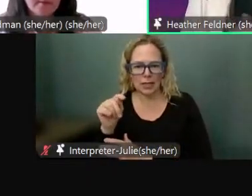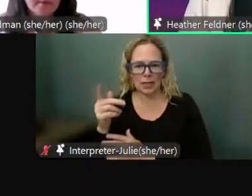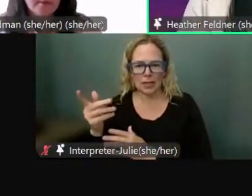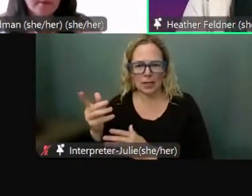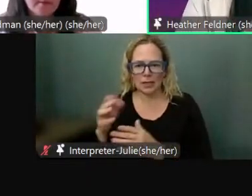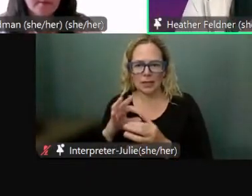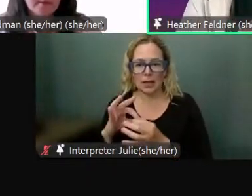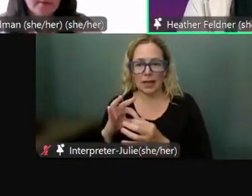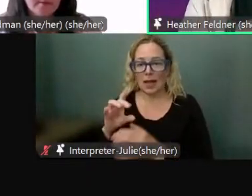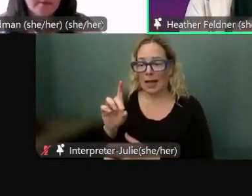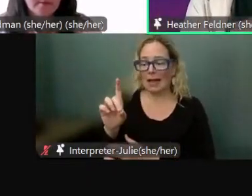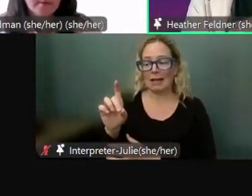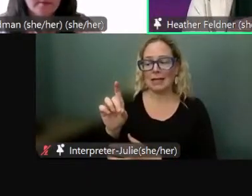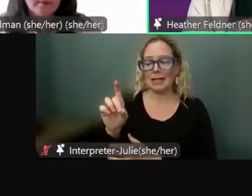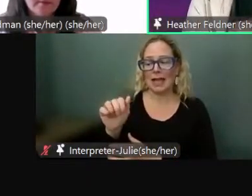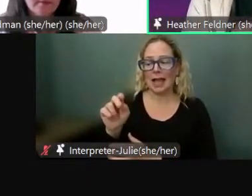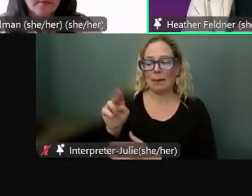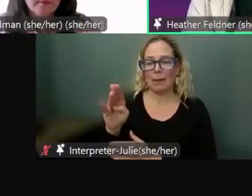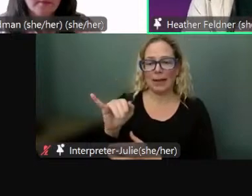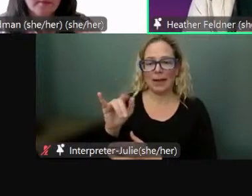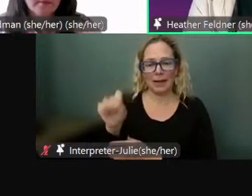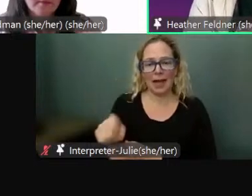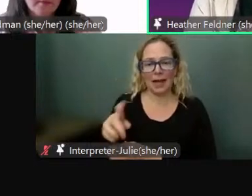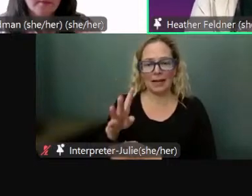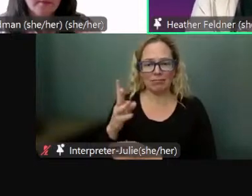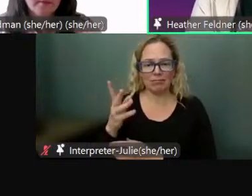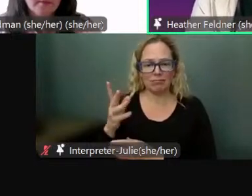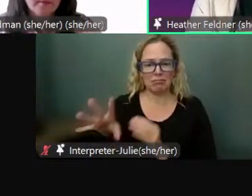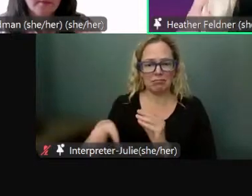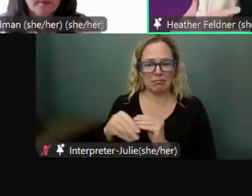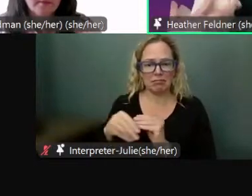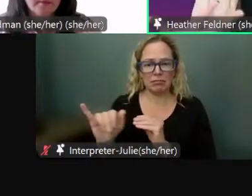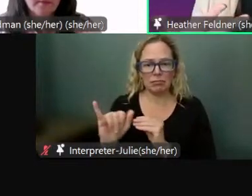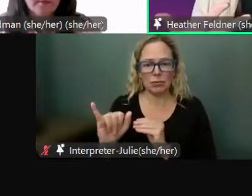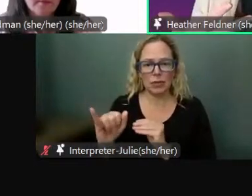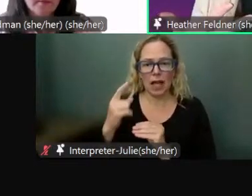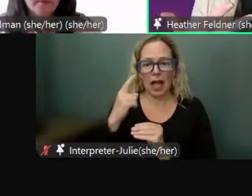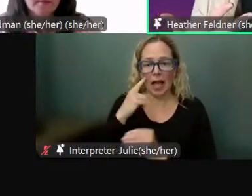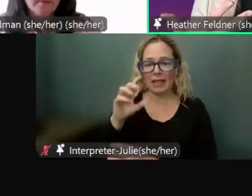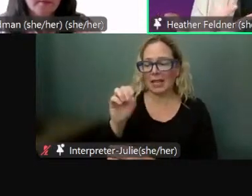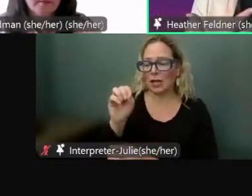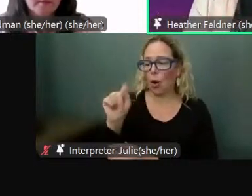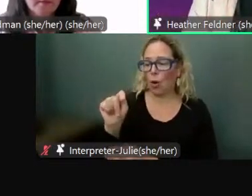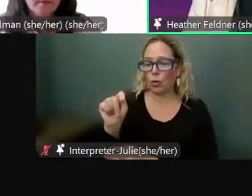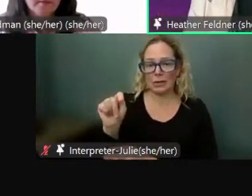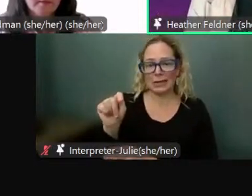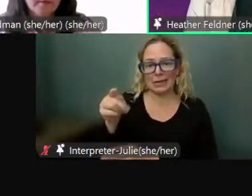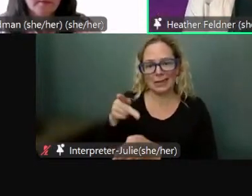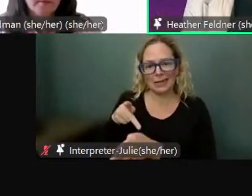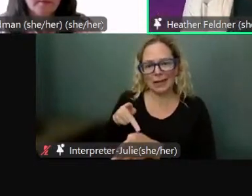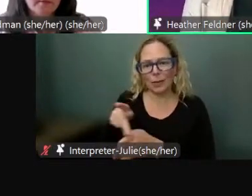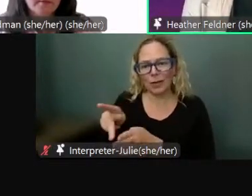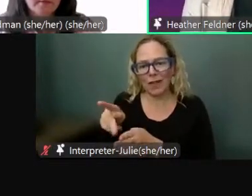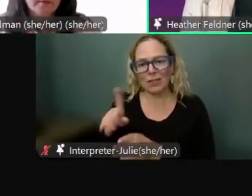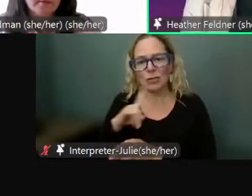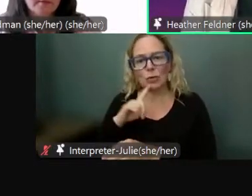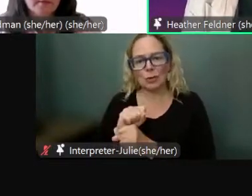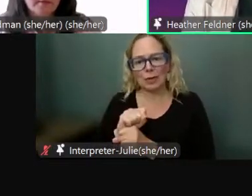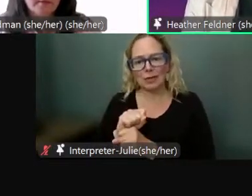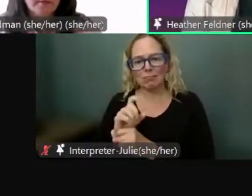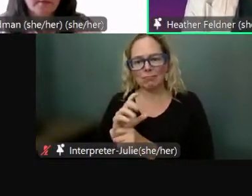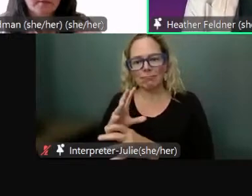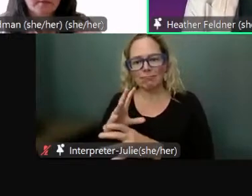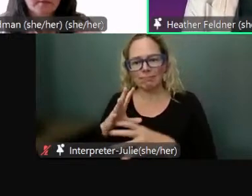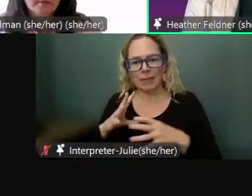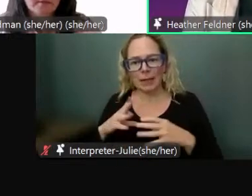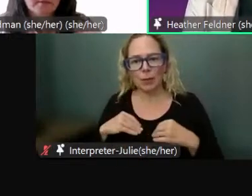Danby can speak to this as well. I think OT as a profession has just tended to embrace a little bit more of that kind of social